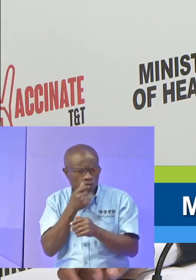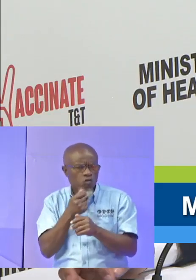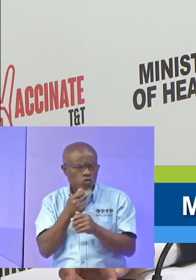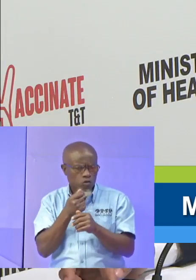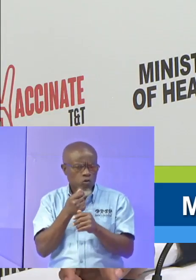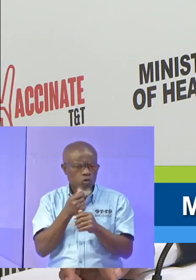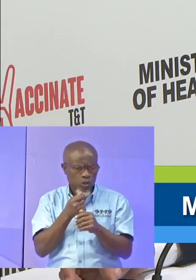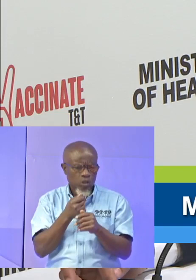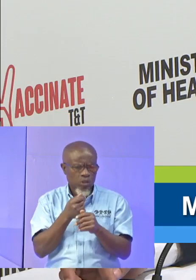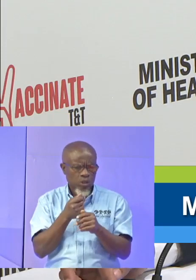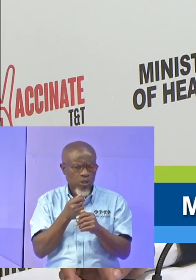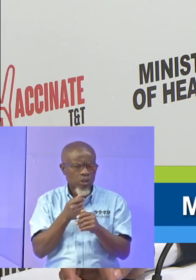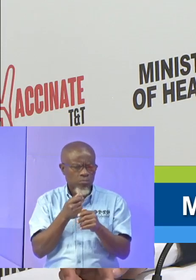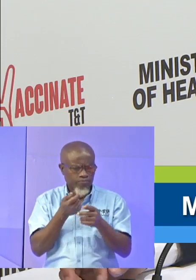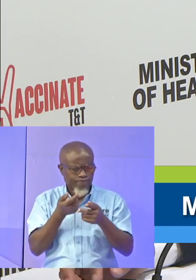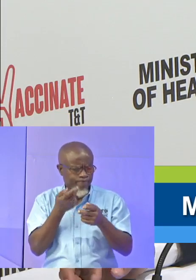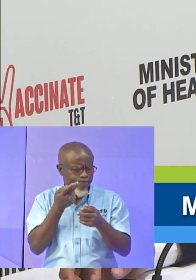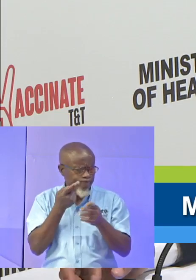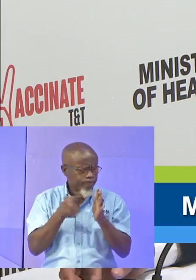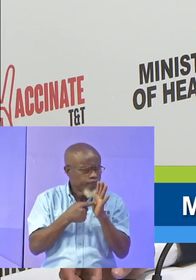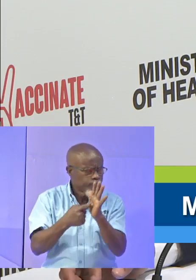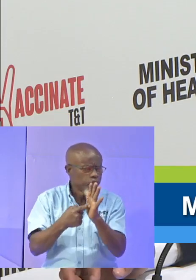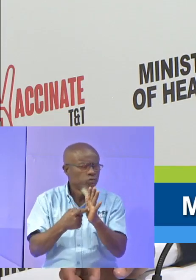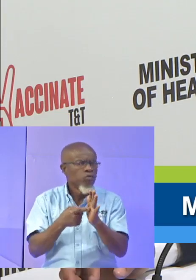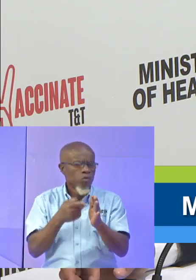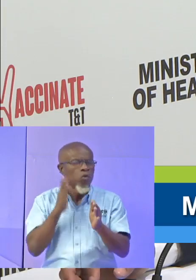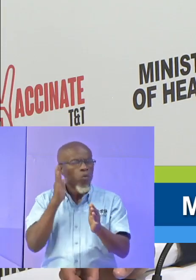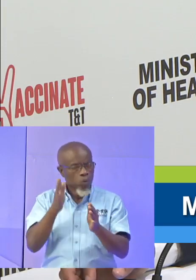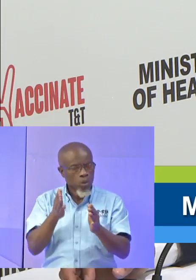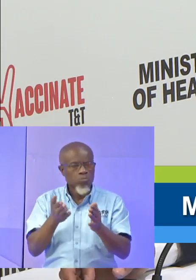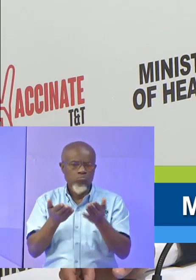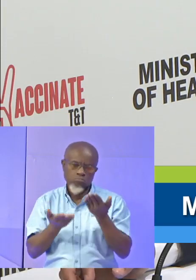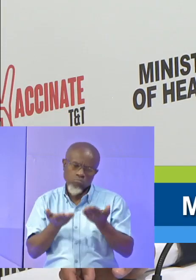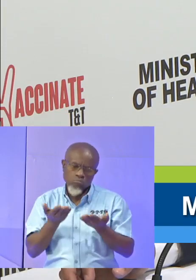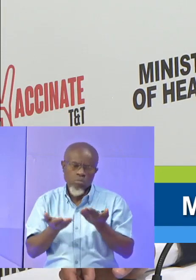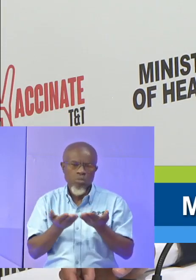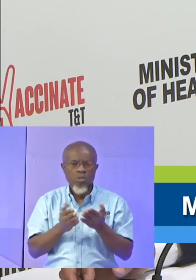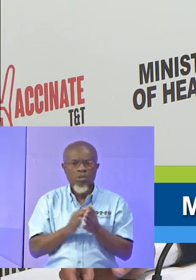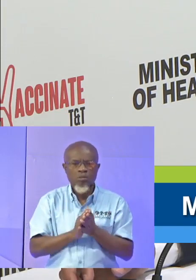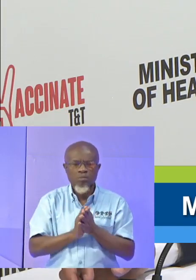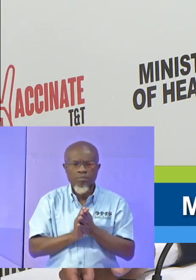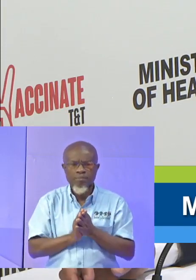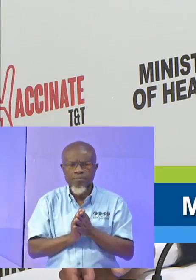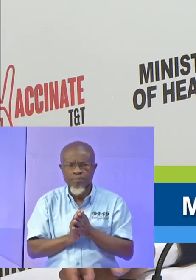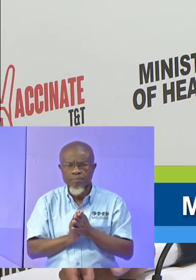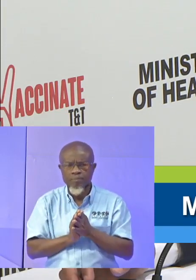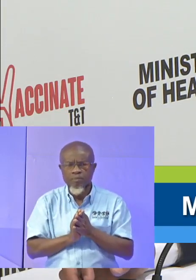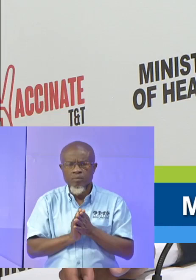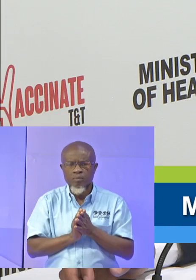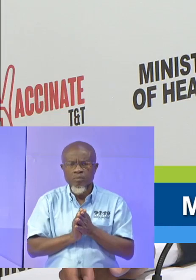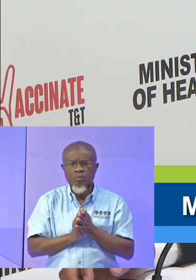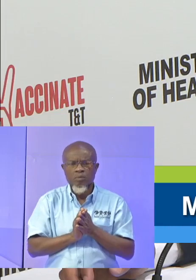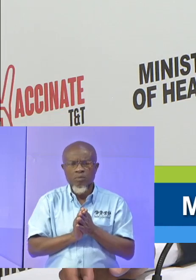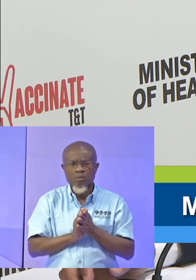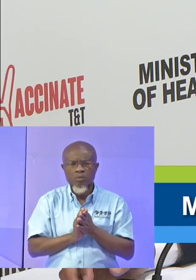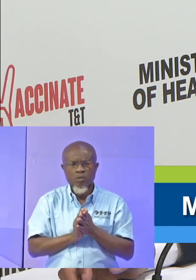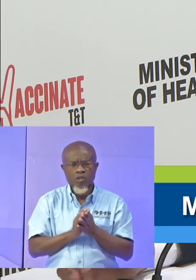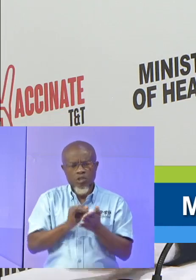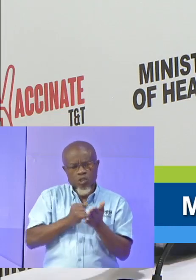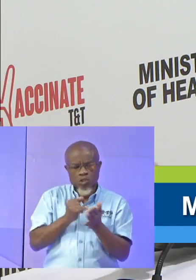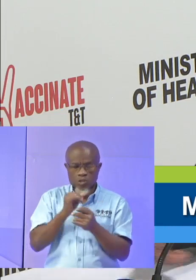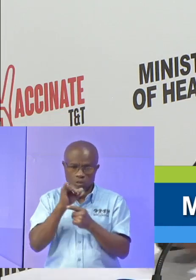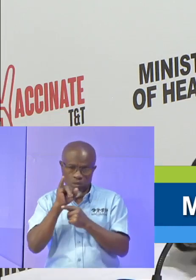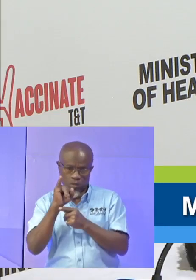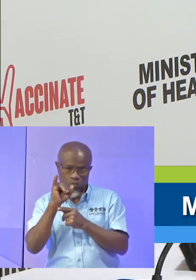far, I think in my last epi, as of January 1st, we would have had 192 suspected cases compared to 855